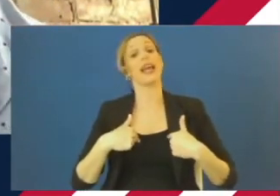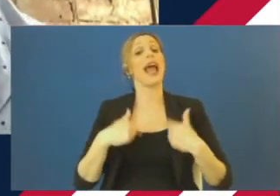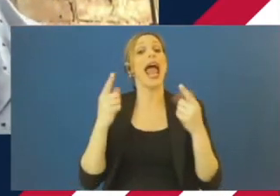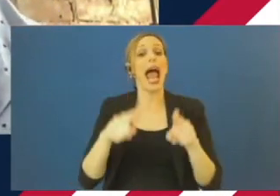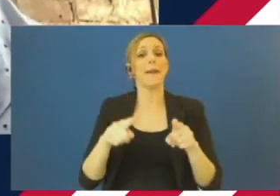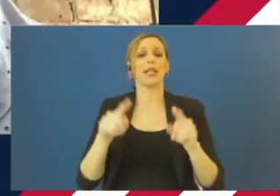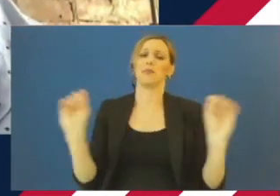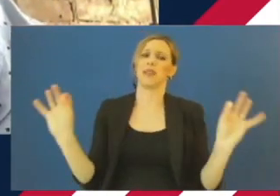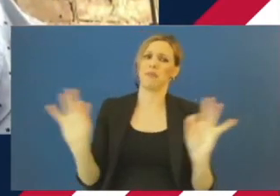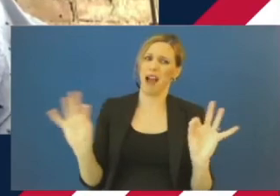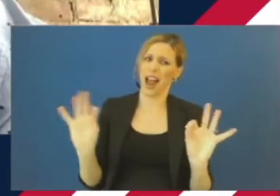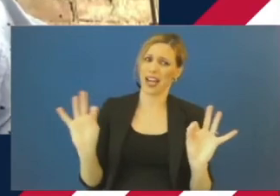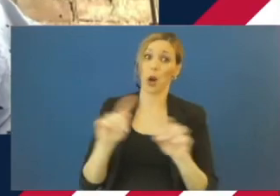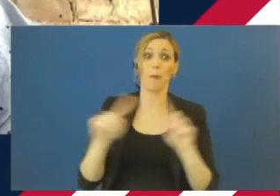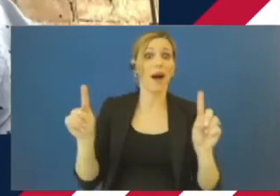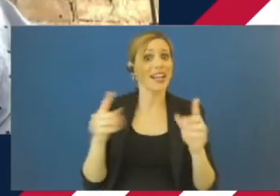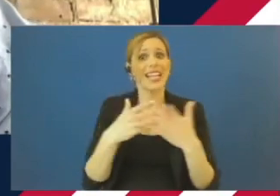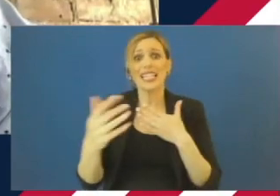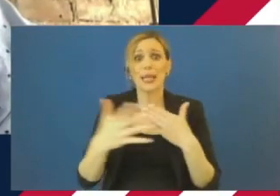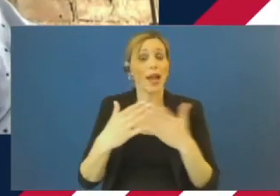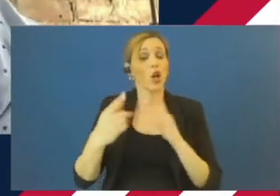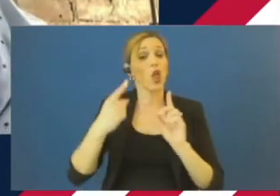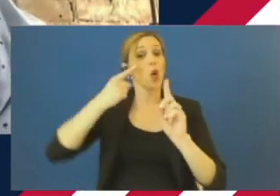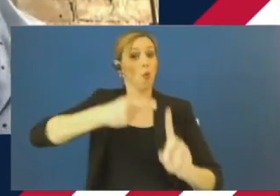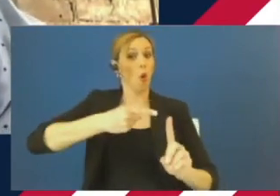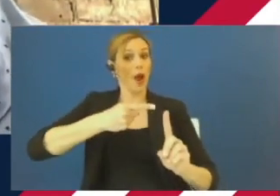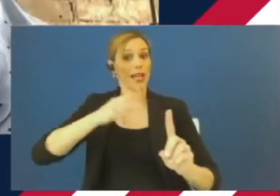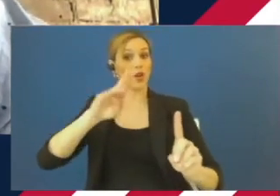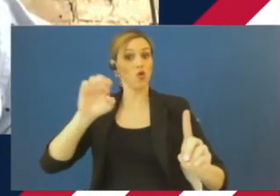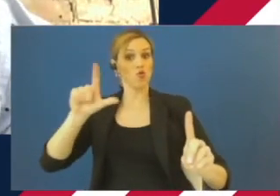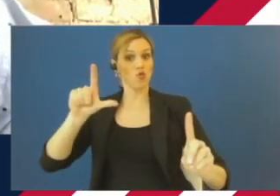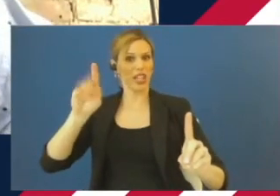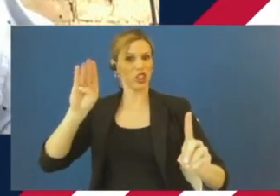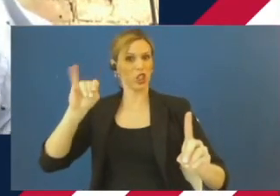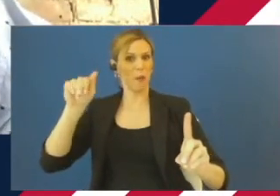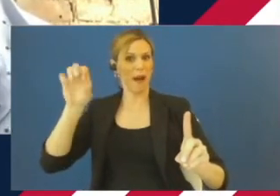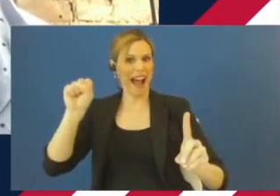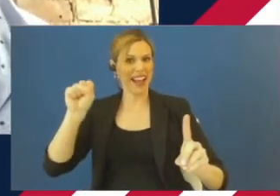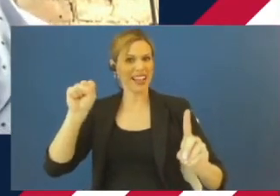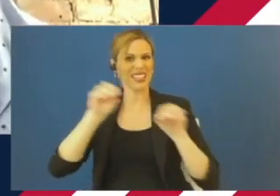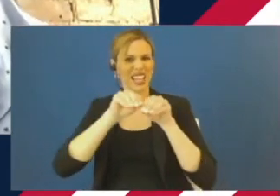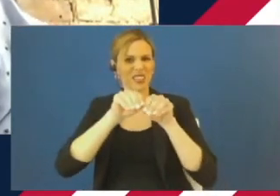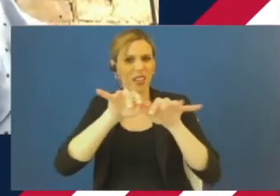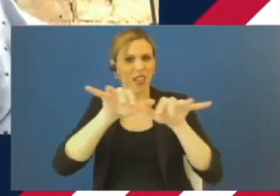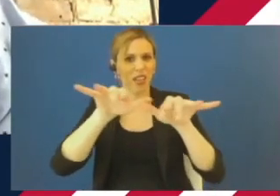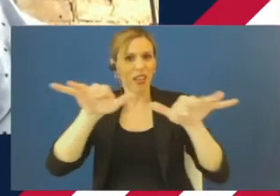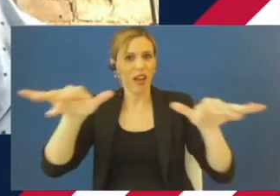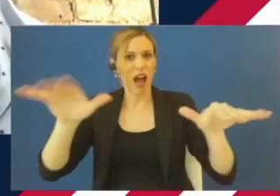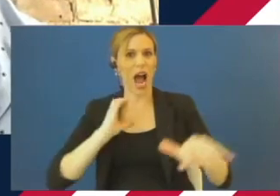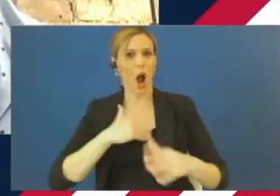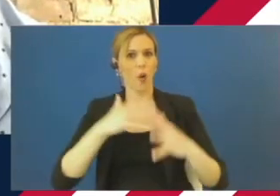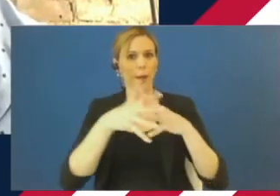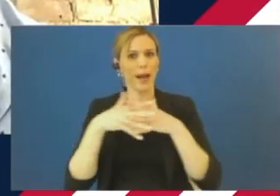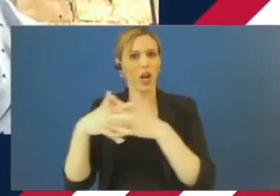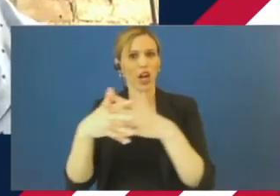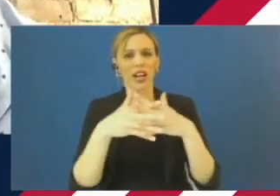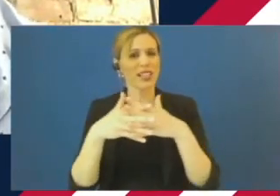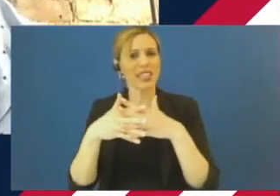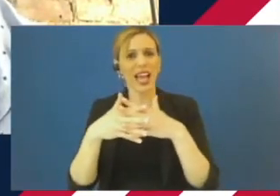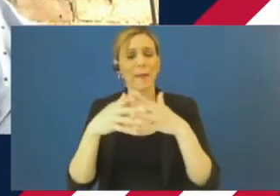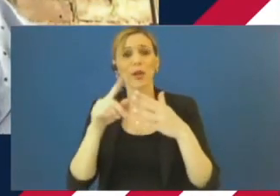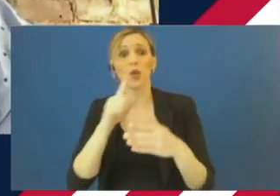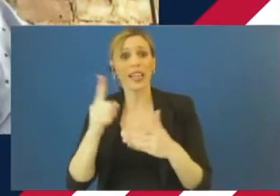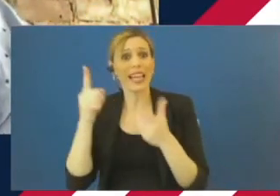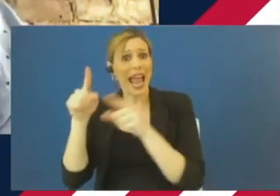it demonstrated is the same racial bias that later that same day caused a white cop in Minneapolis to